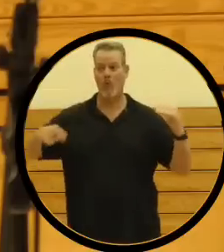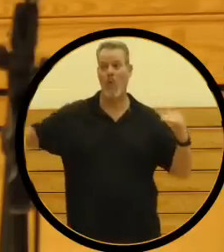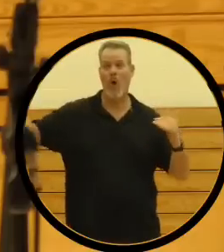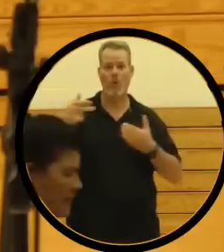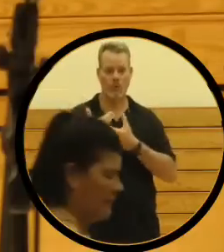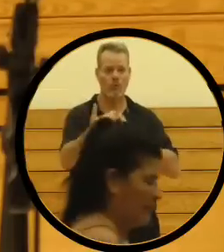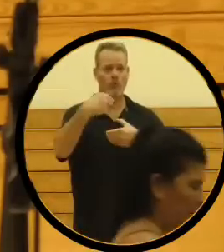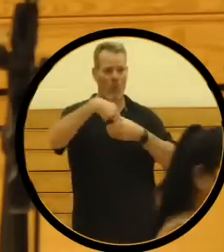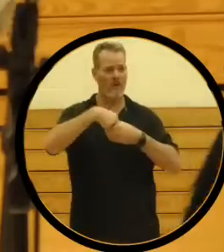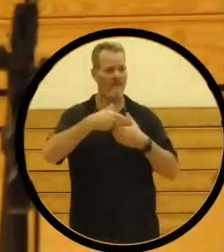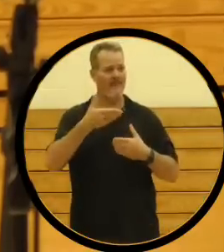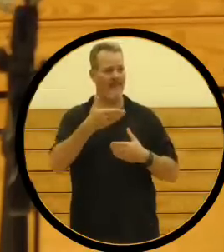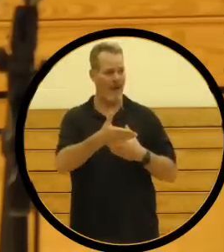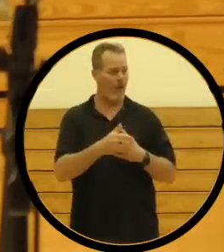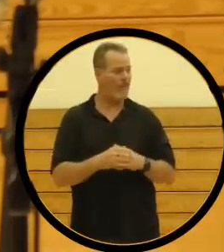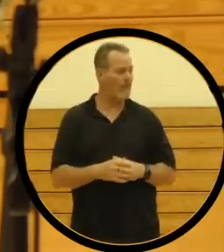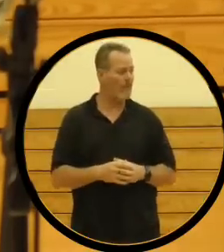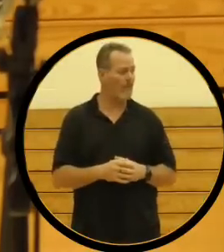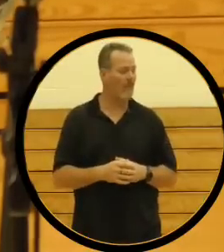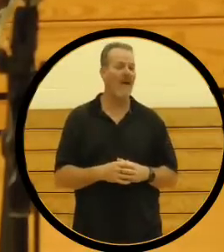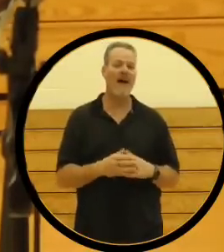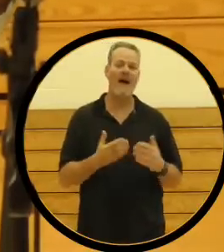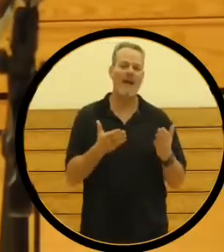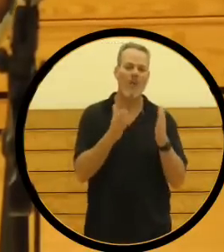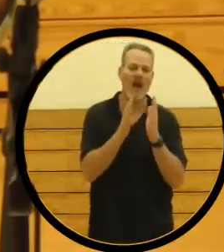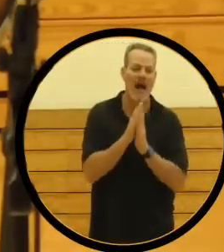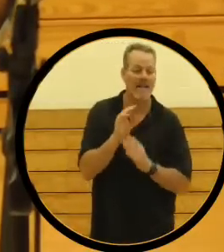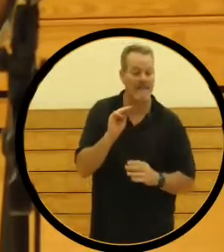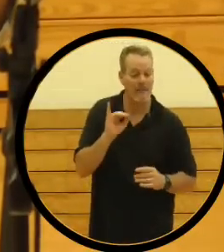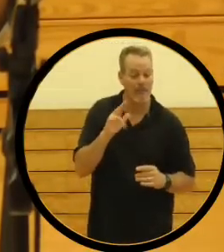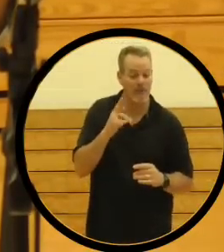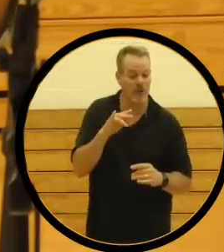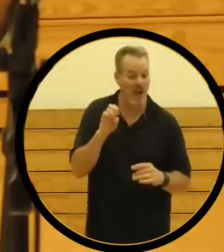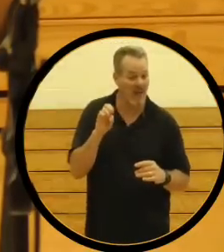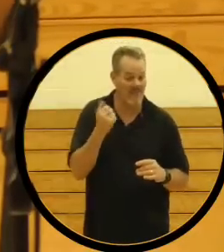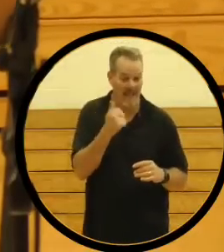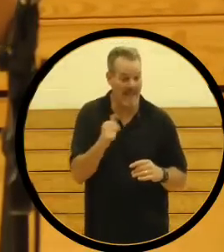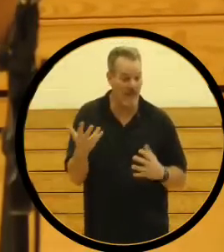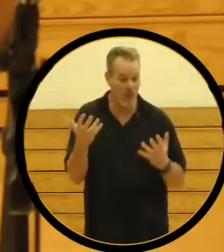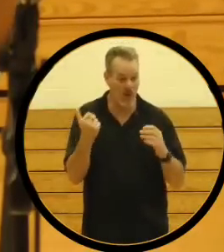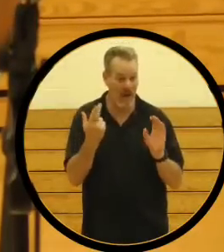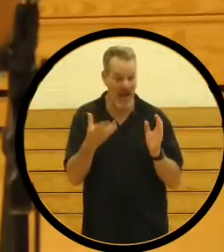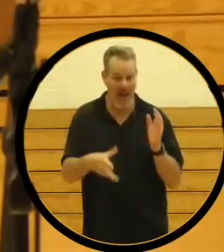join us there. And I'd like to ask Michelle, is there anything that you'd like to add?